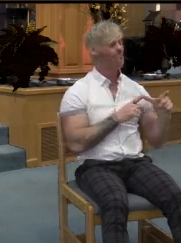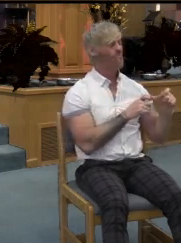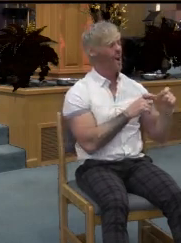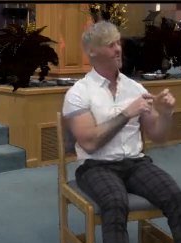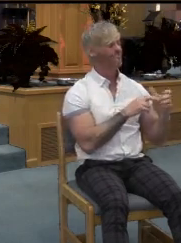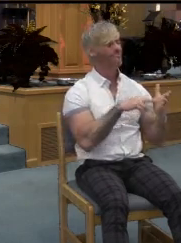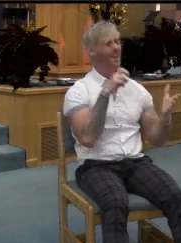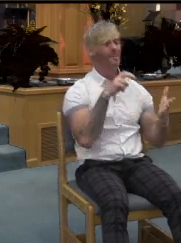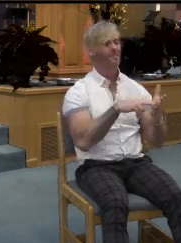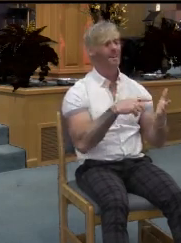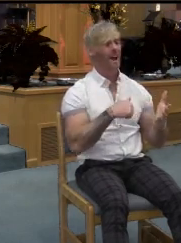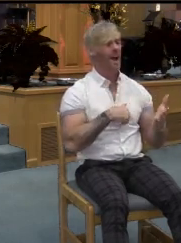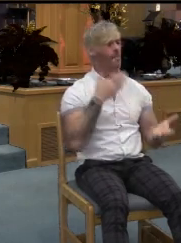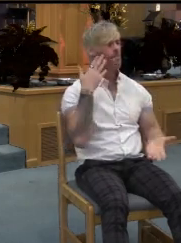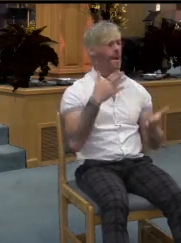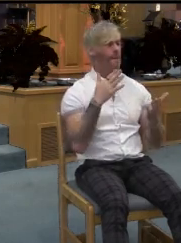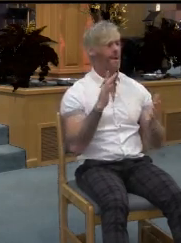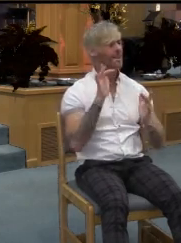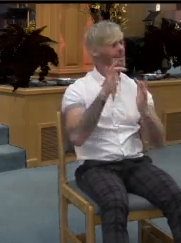touch the bottom of the net.